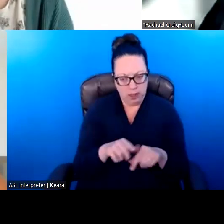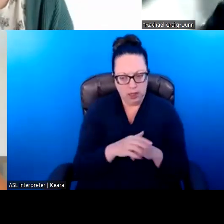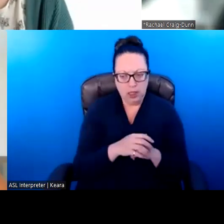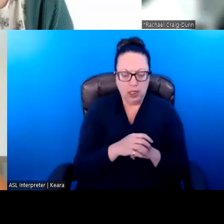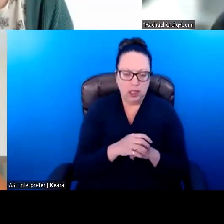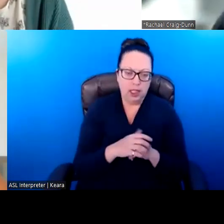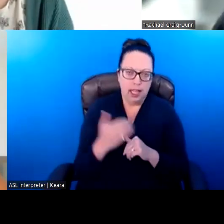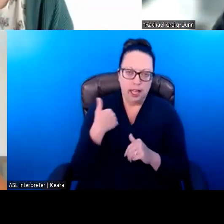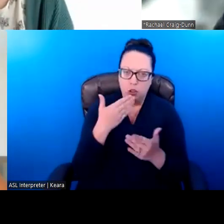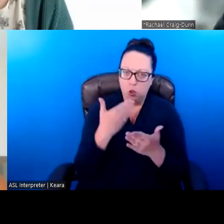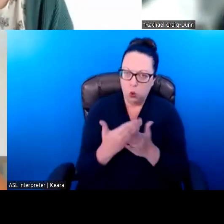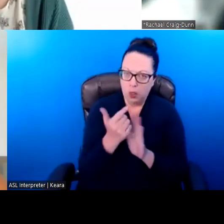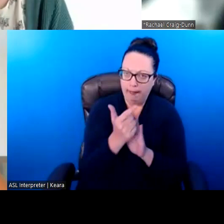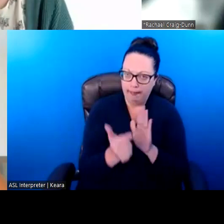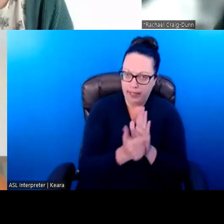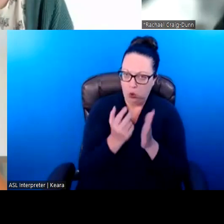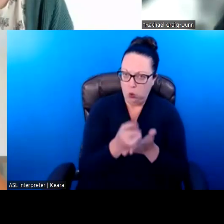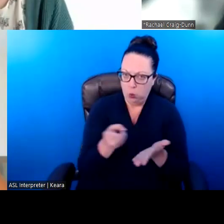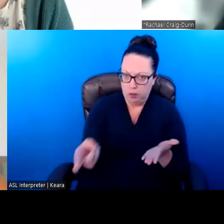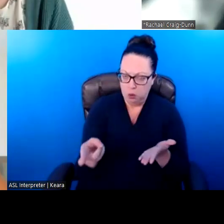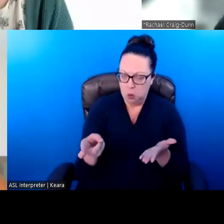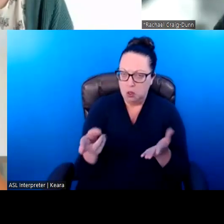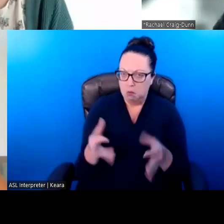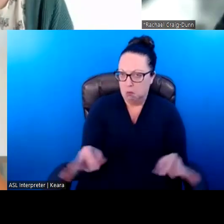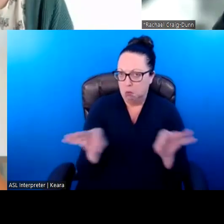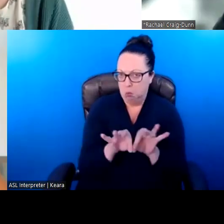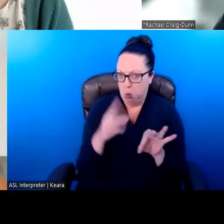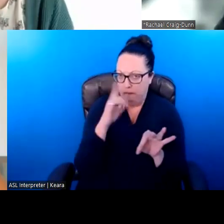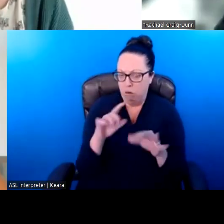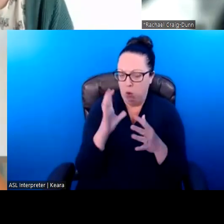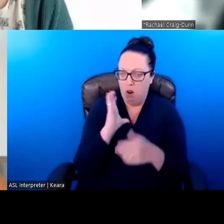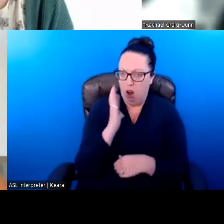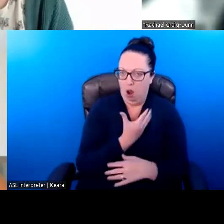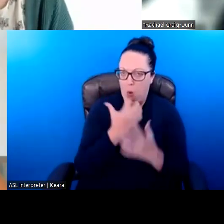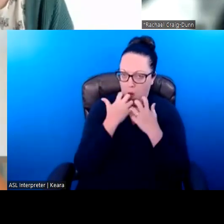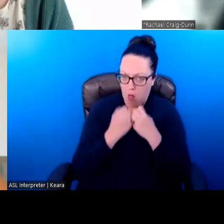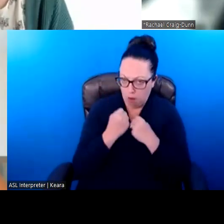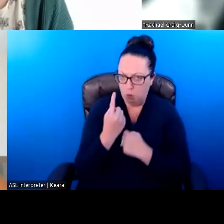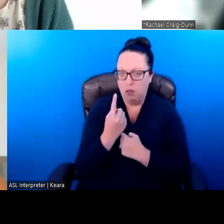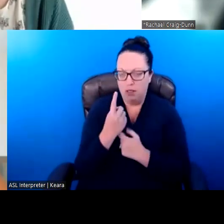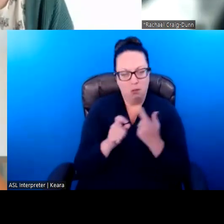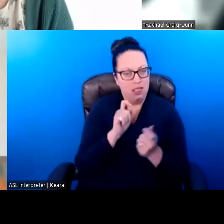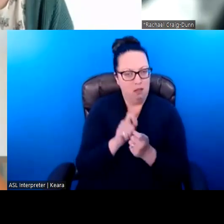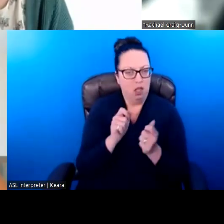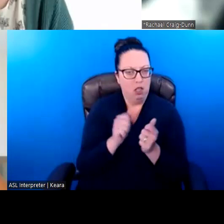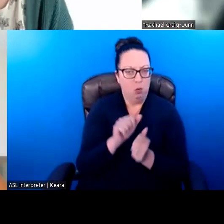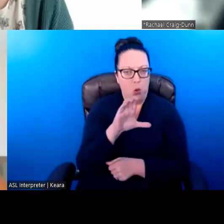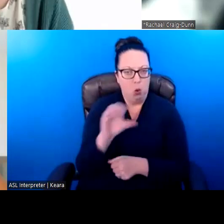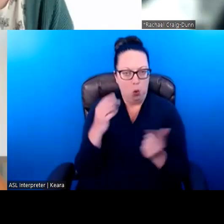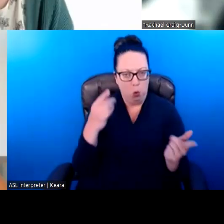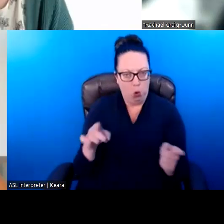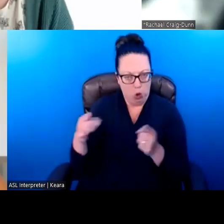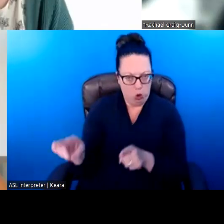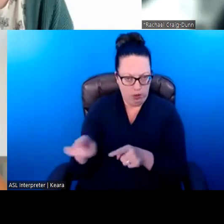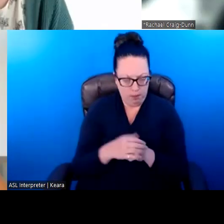Having good legal resources is very important for our loved ones, especially with co-occurring. One of